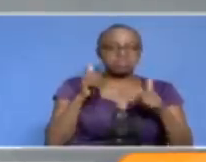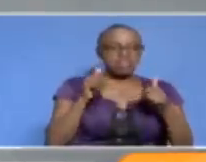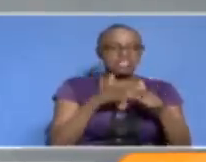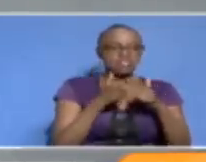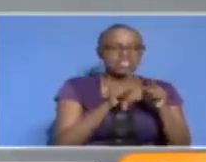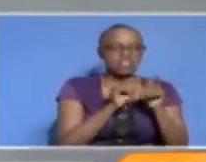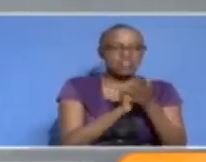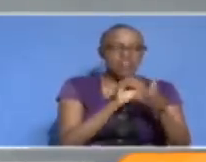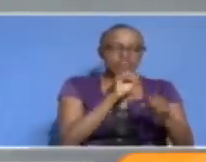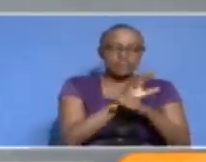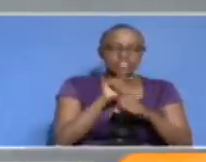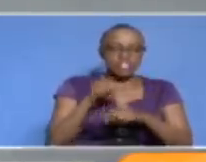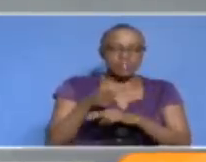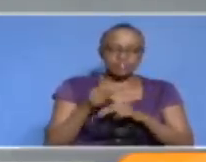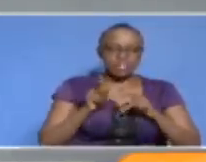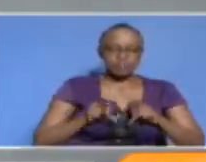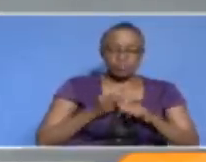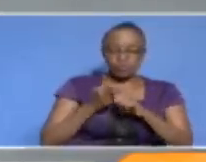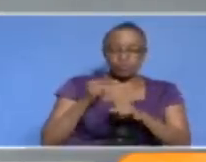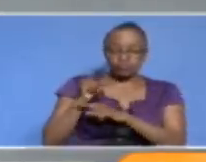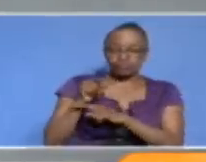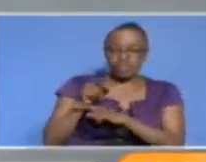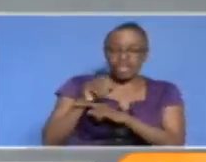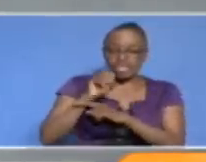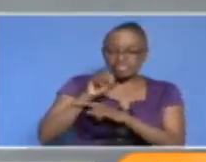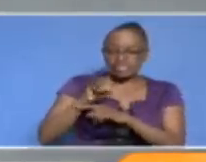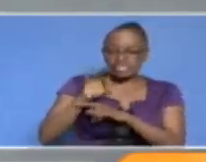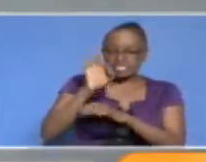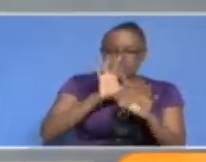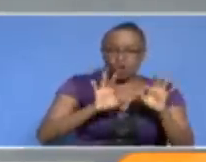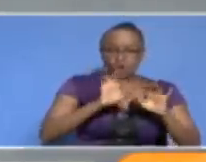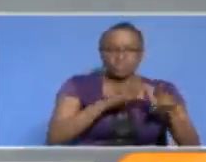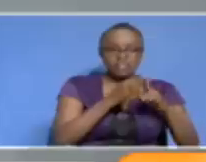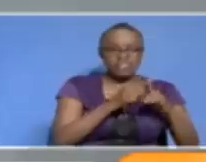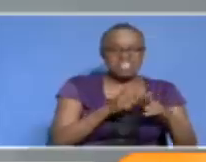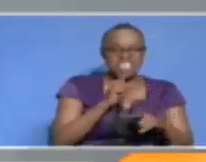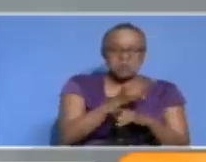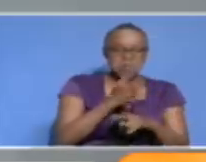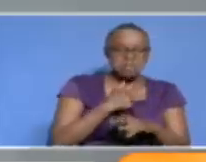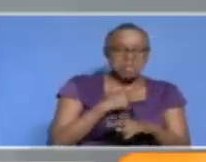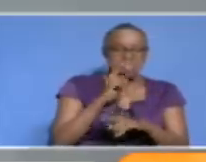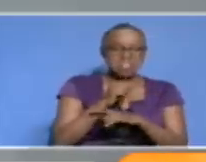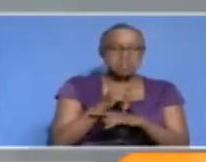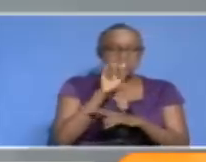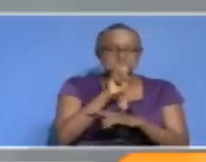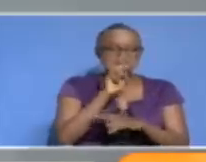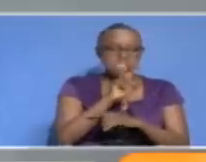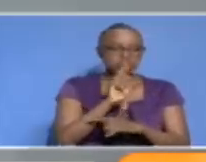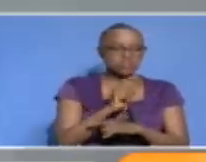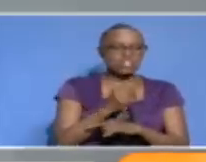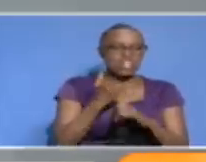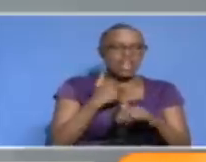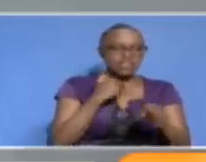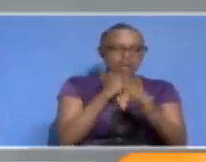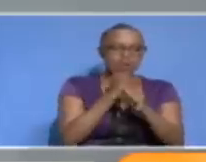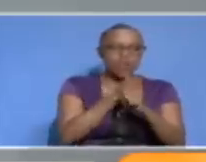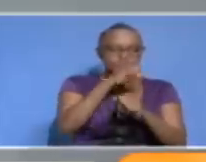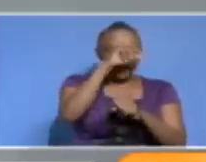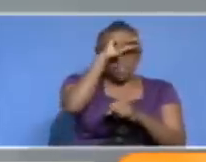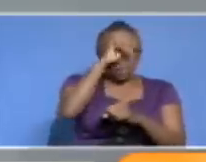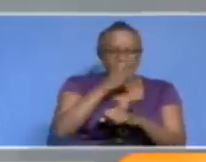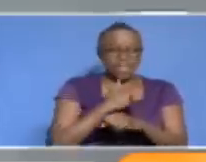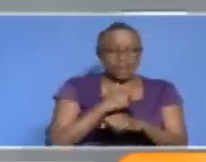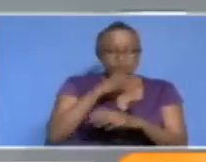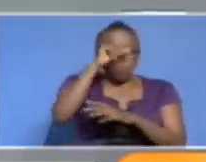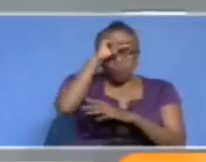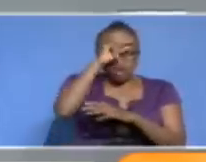have got 14,000 staff hapa city hall. Si watu wamepewa kitu kidogo kwenda kunitisha, wataona, wataona. My friend, this time I have a working government.